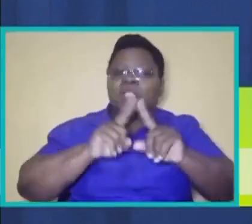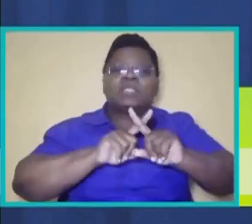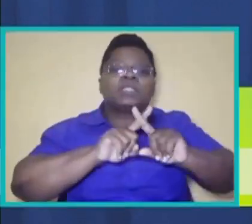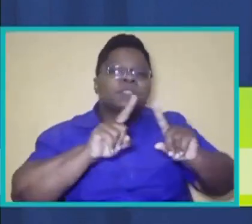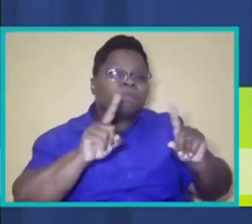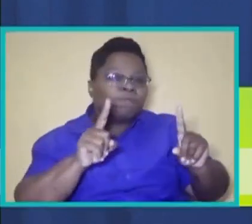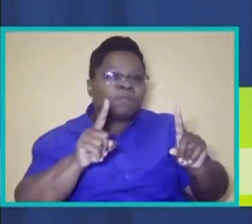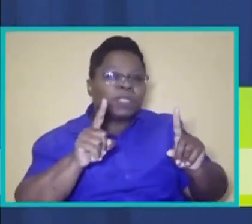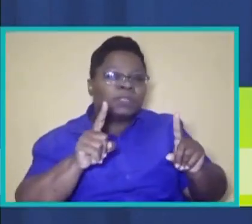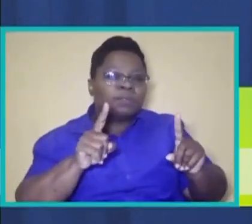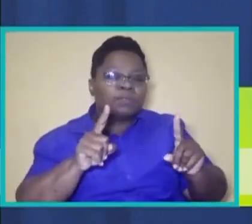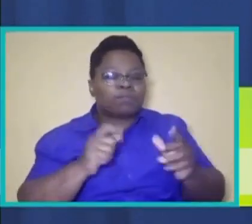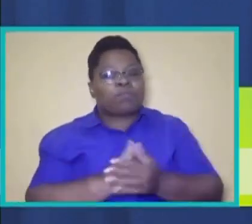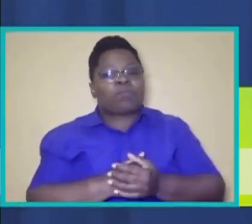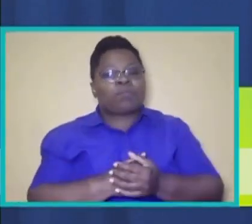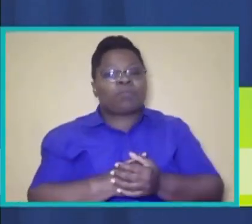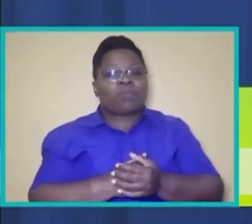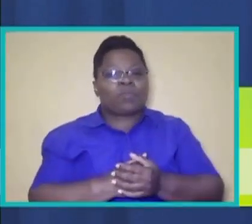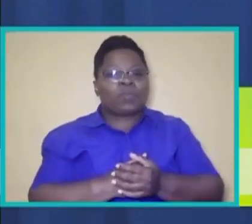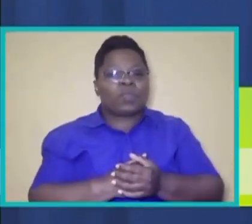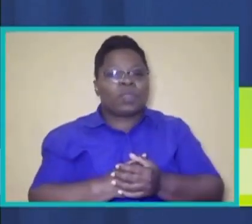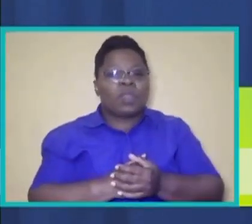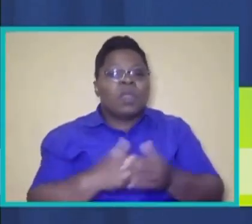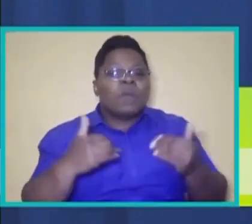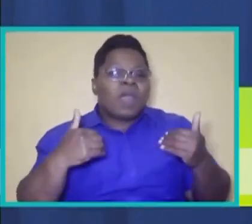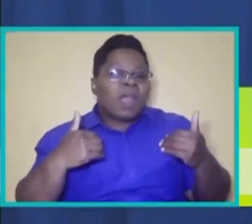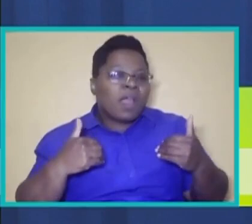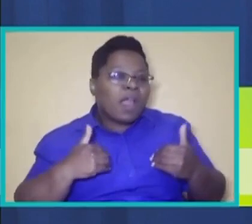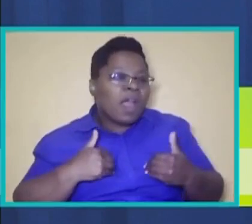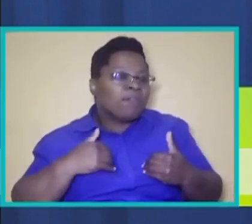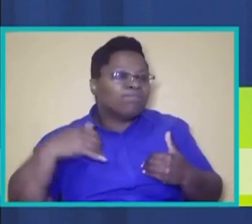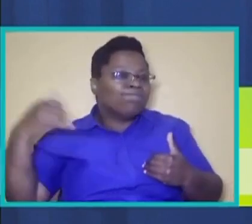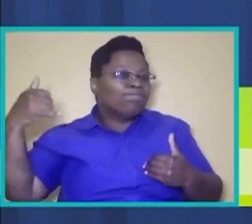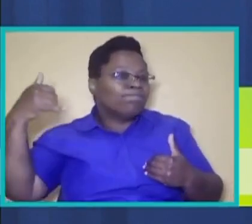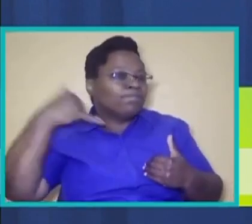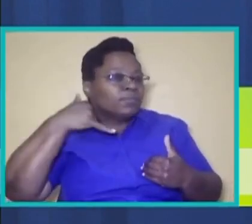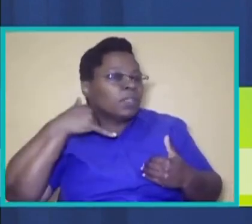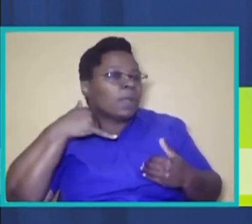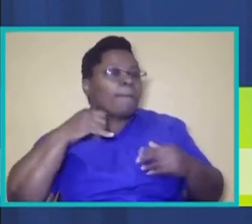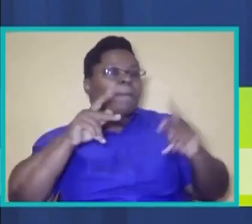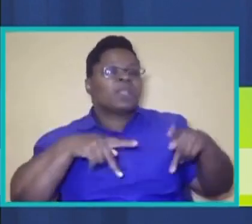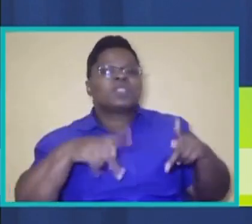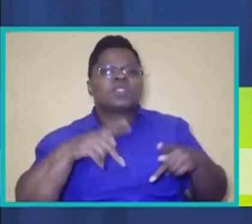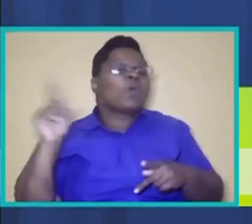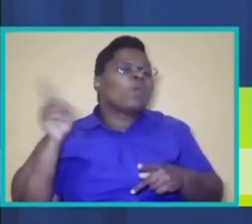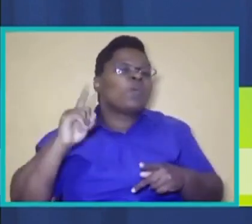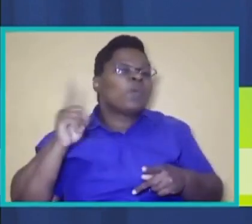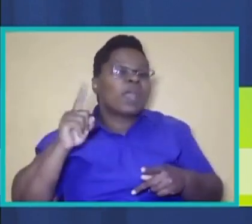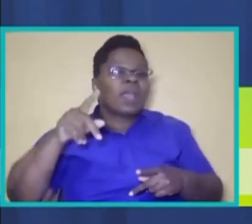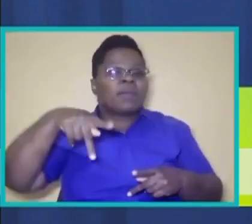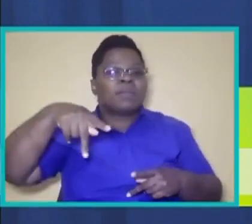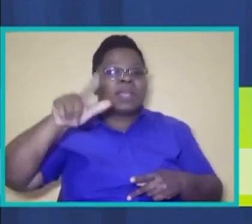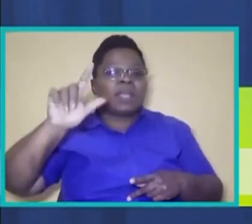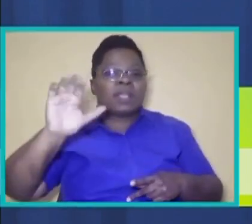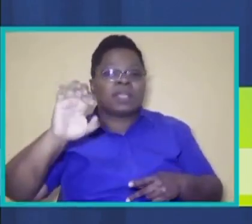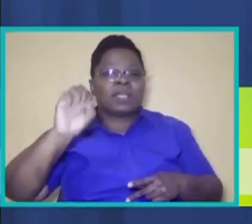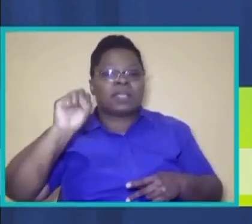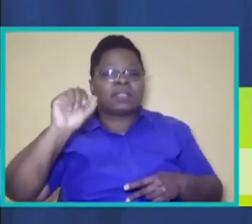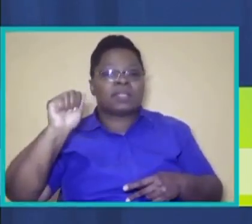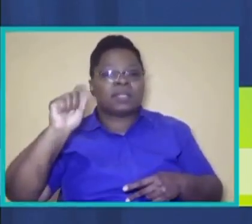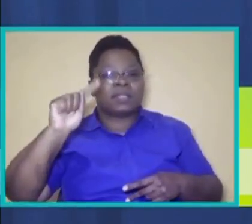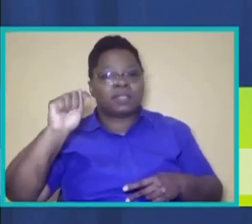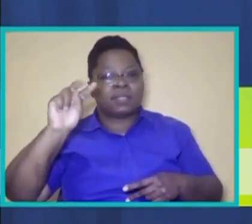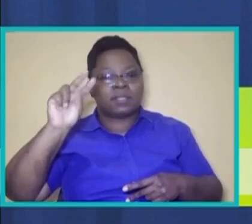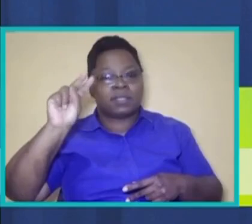right, we have a caller from Pleasantville. Good evening, Pleasantville. Thank you so much for joining us. Go right ahead. Yeah, good